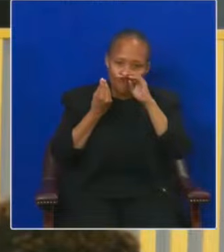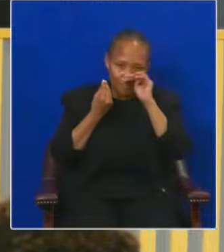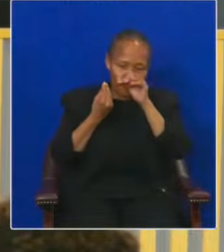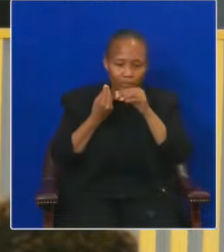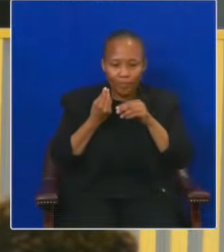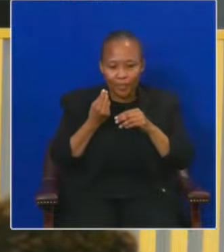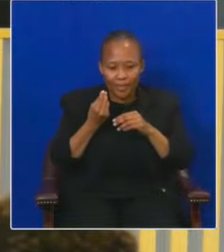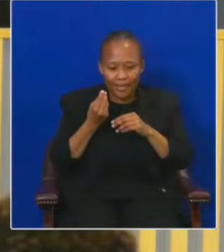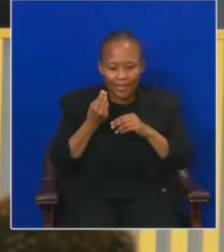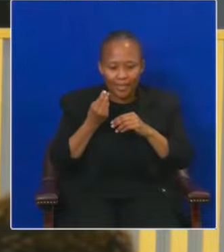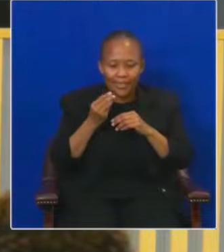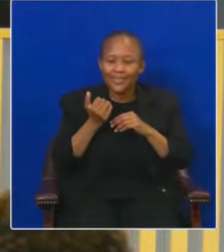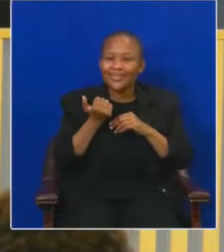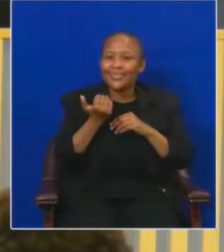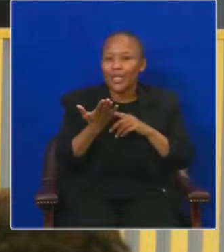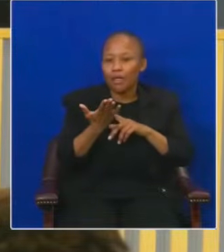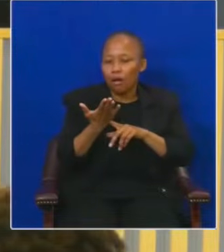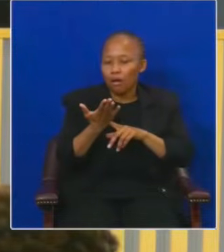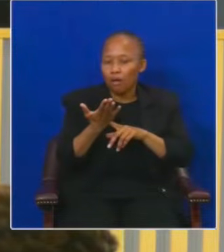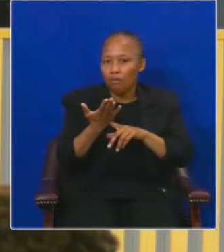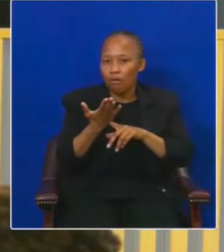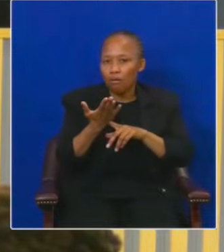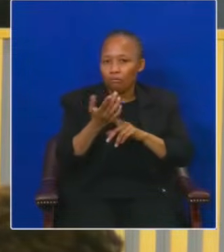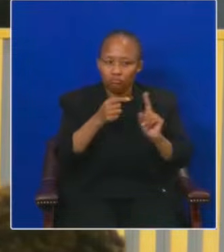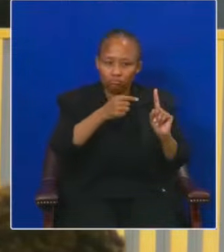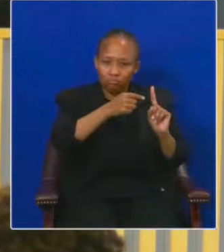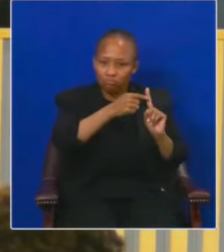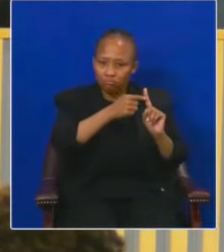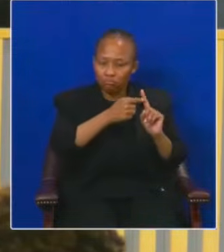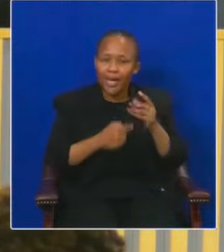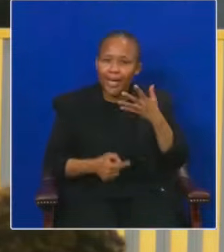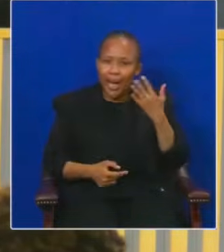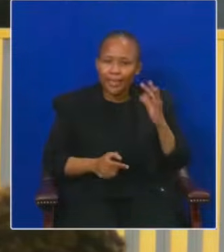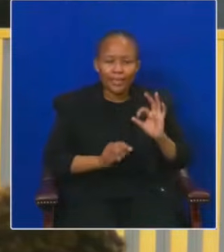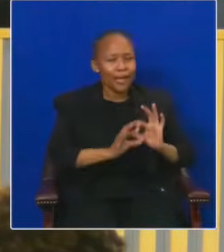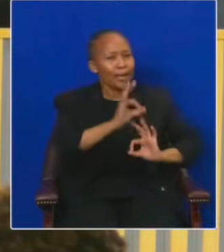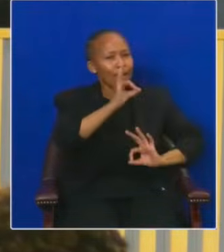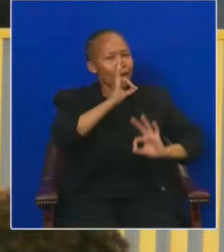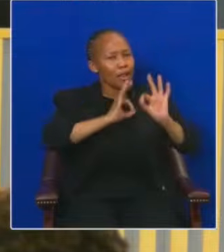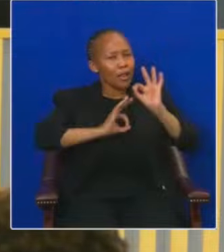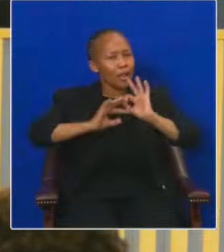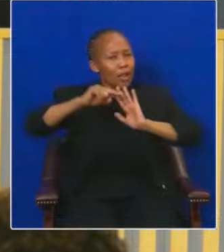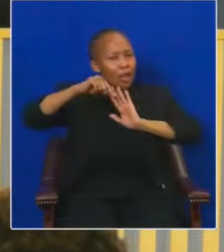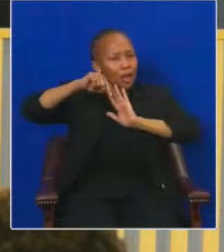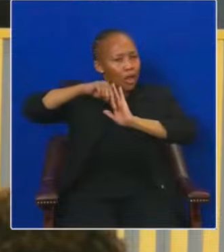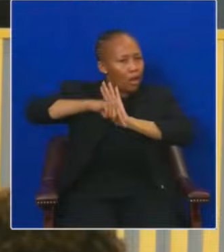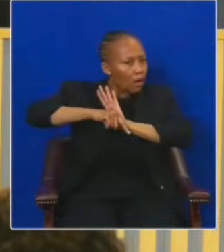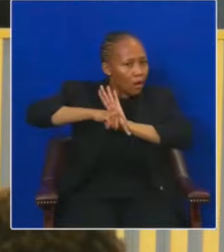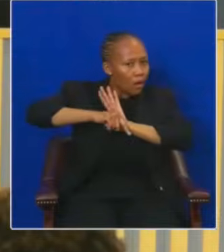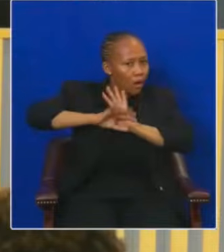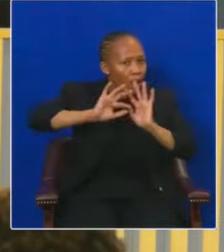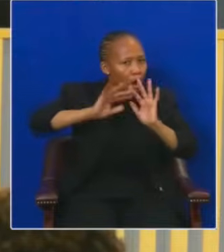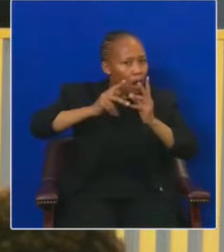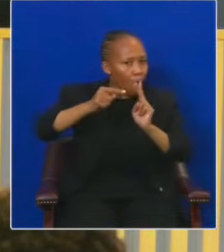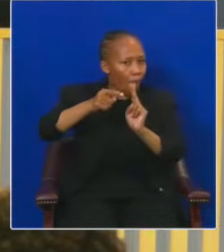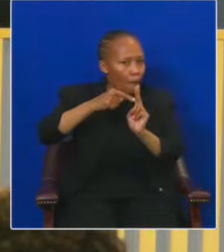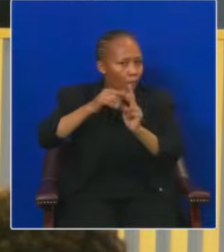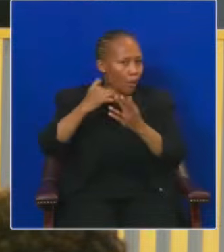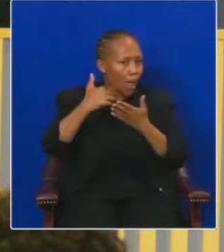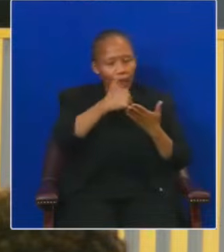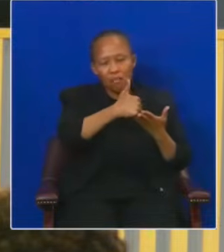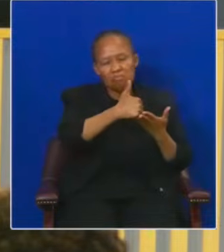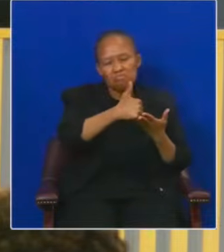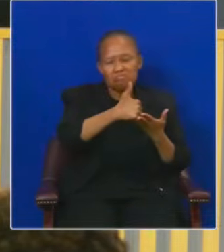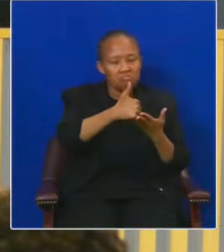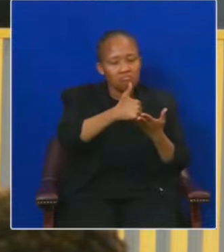to how were they of an assistance to him. What he indicated is that